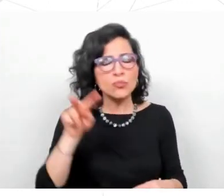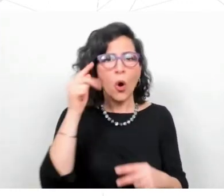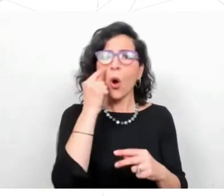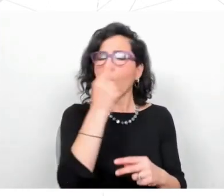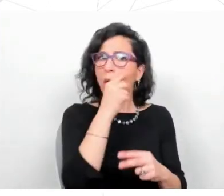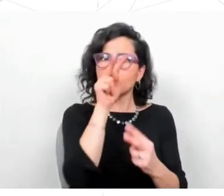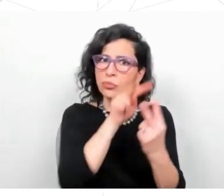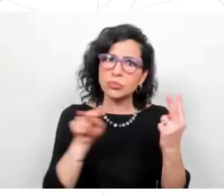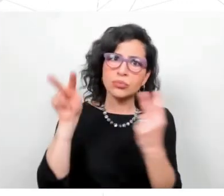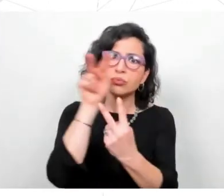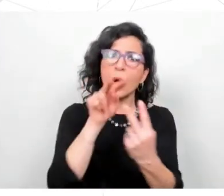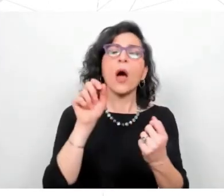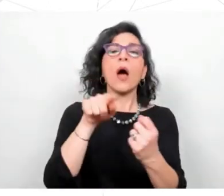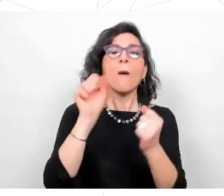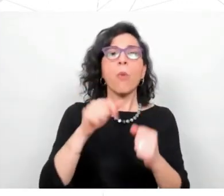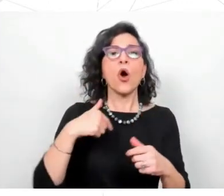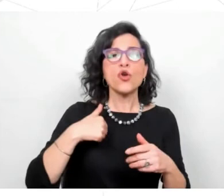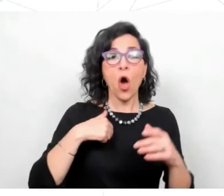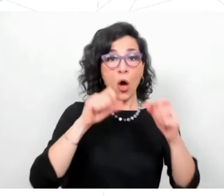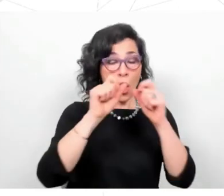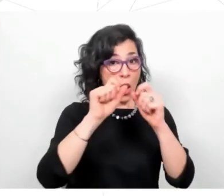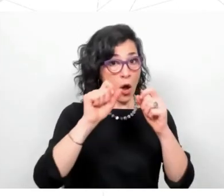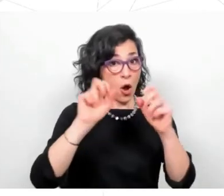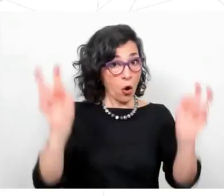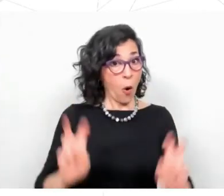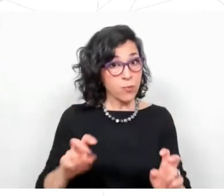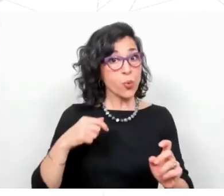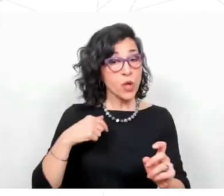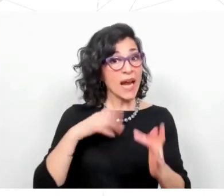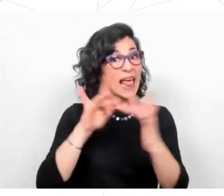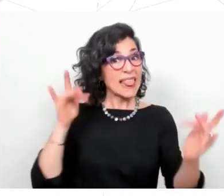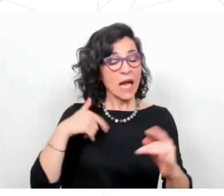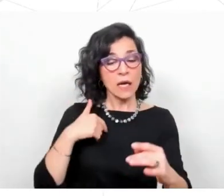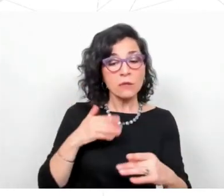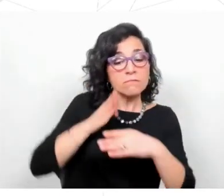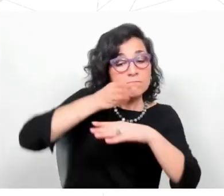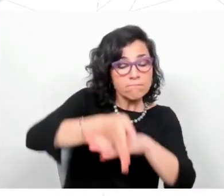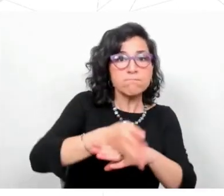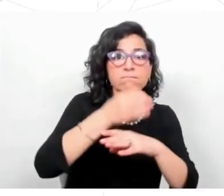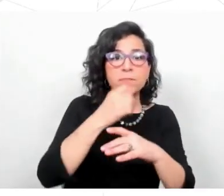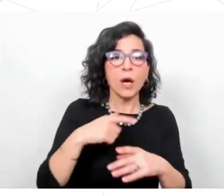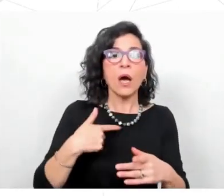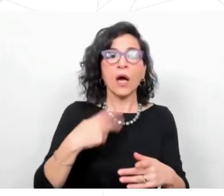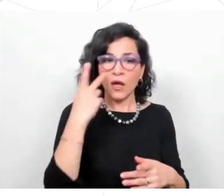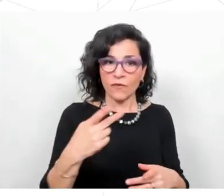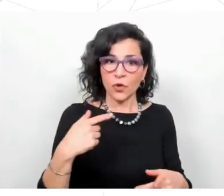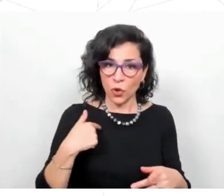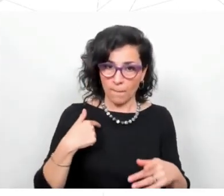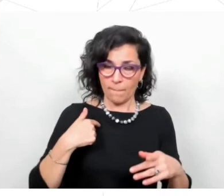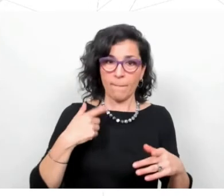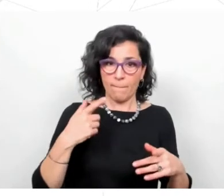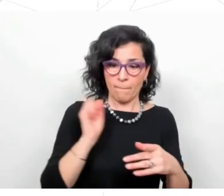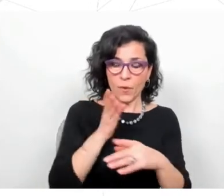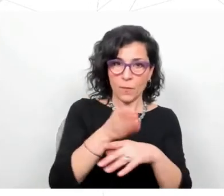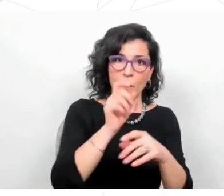and you'll notice here at the top, a series of buttons just popped up. And as I go along, we'll talk